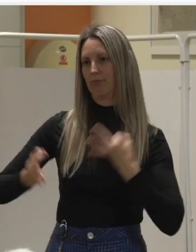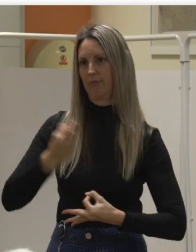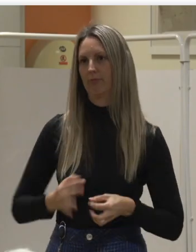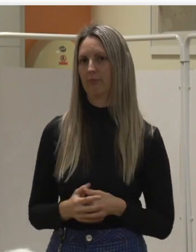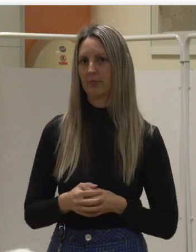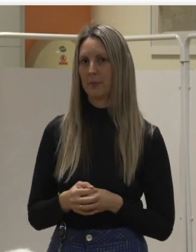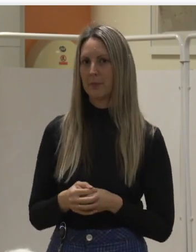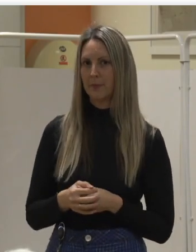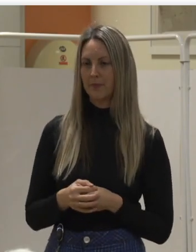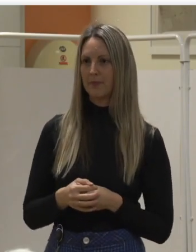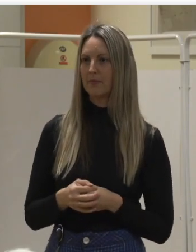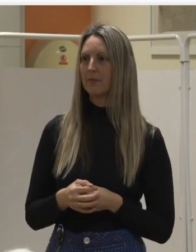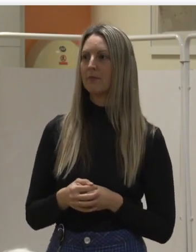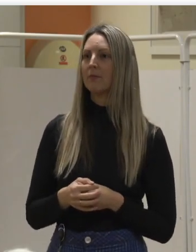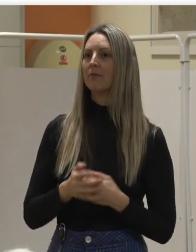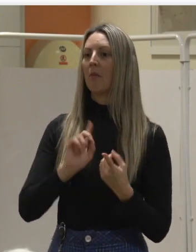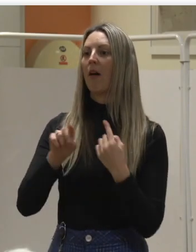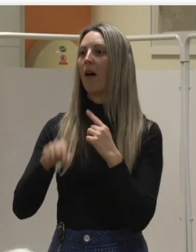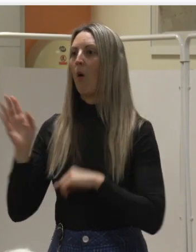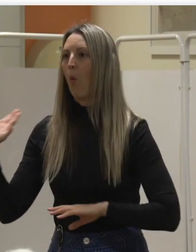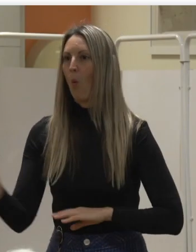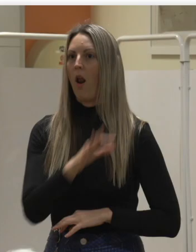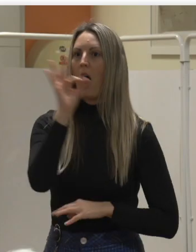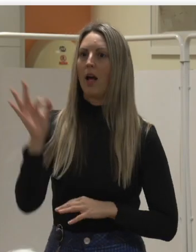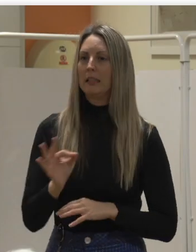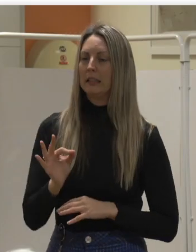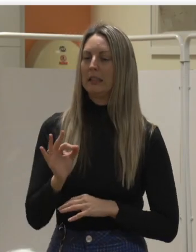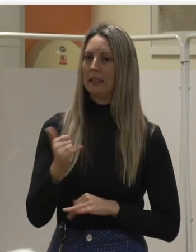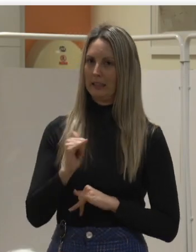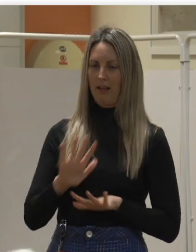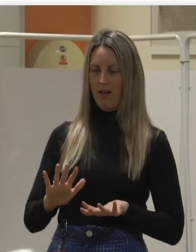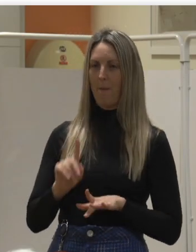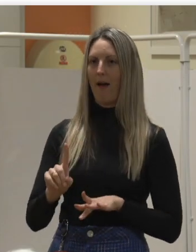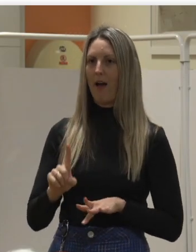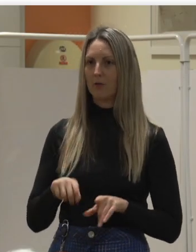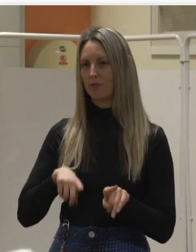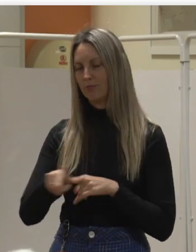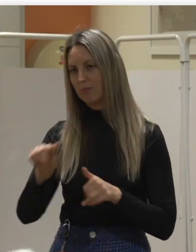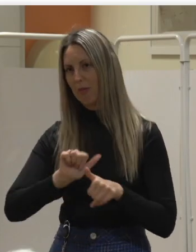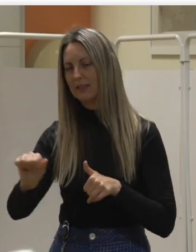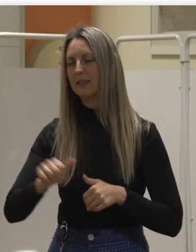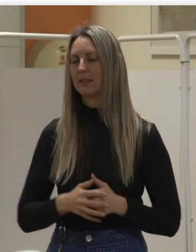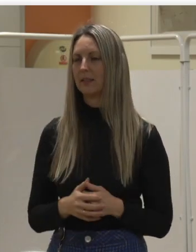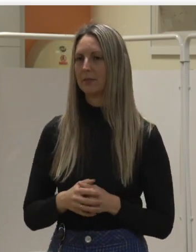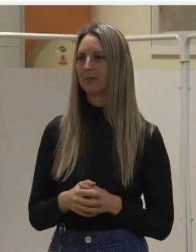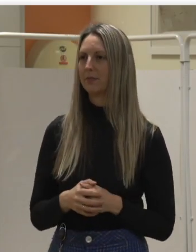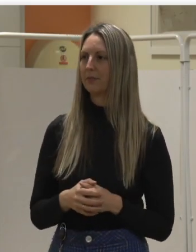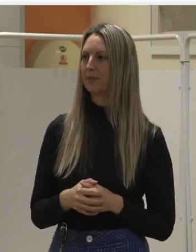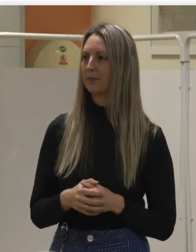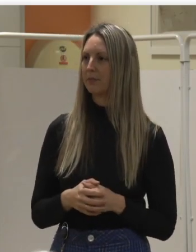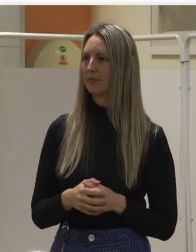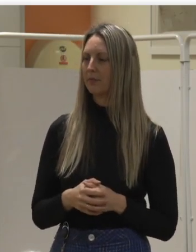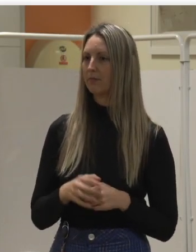I may not be able to answer every question you have on your mind. I am very well aware of that. And if you have